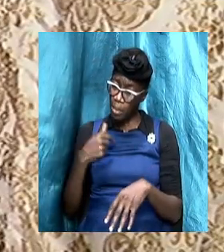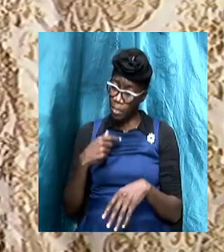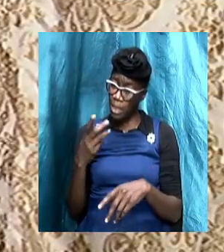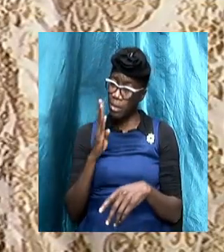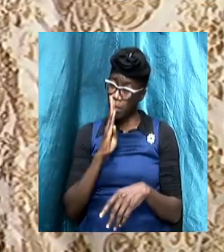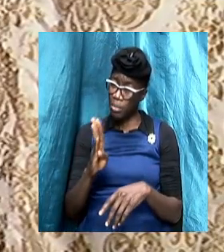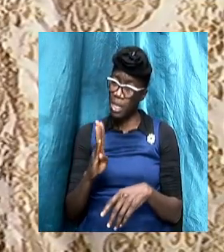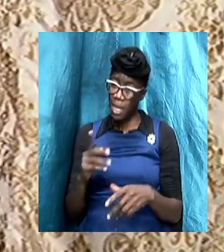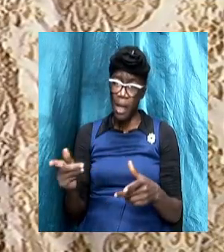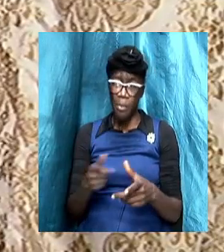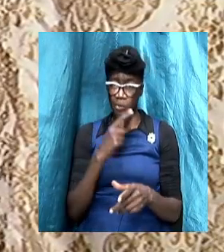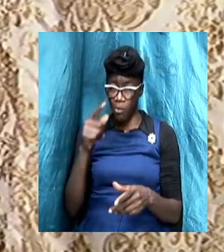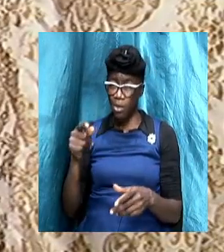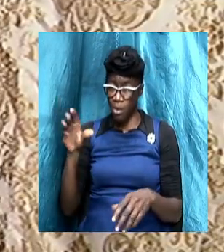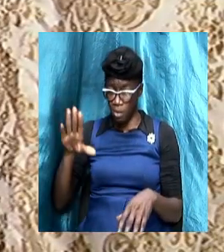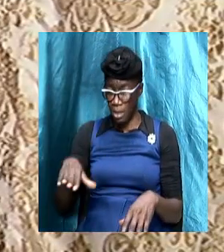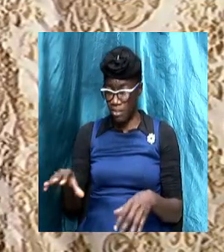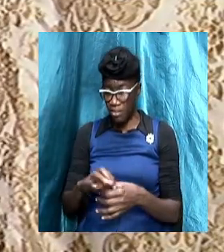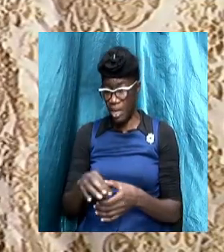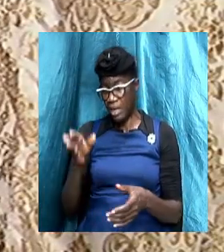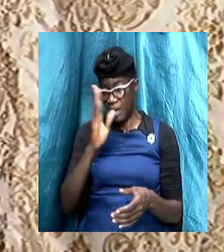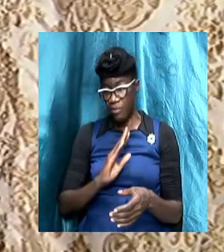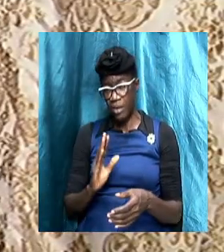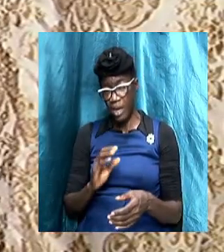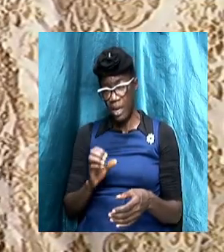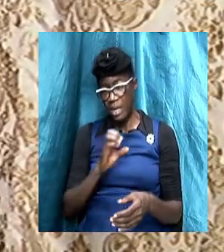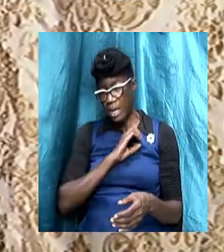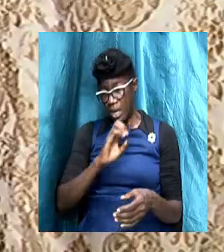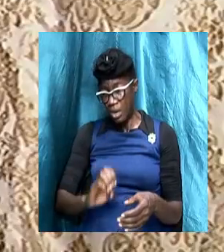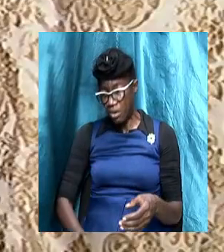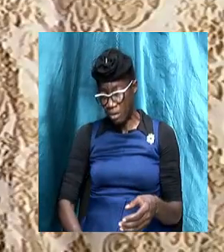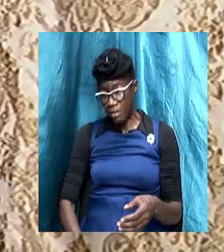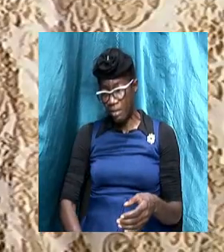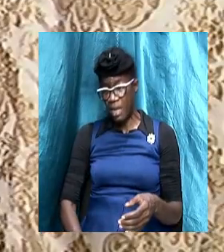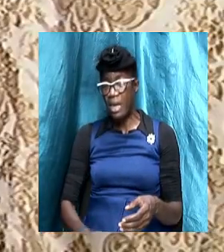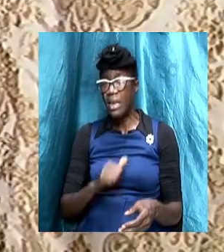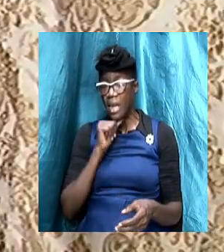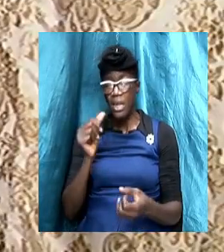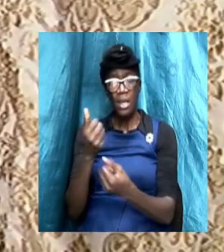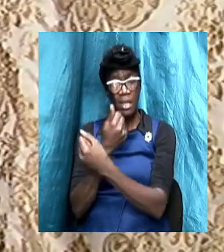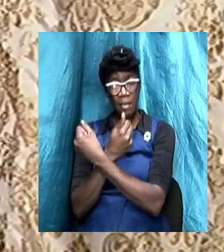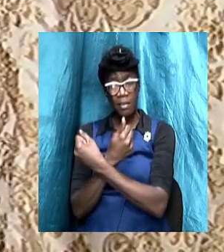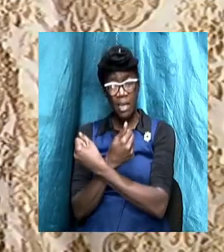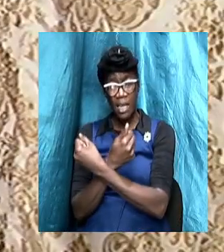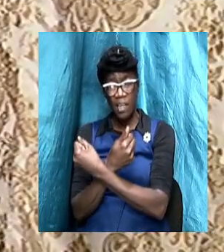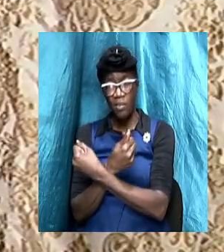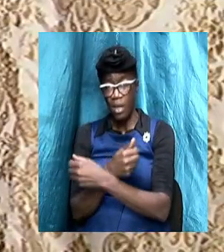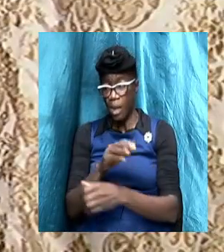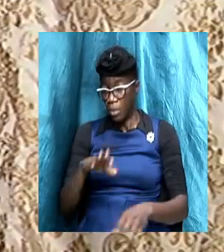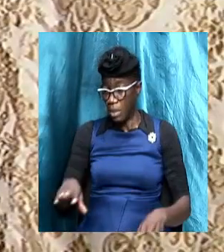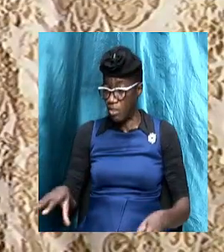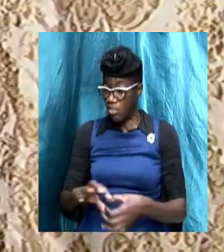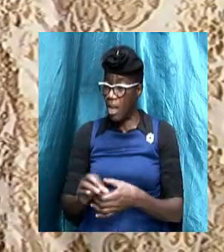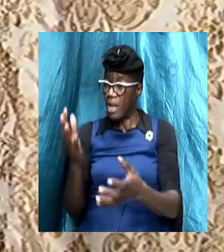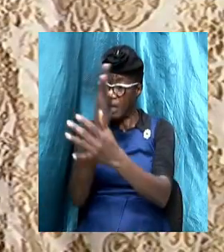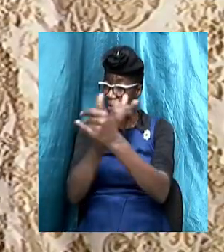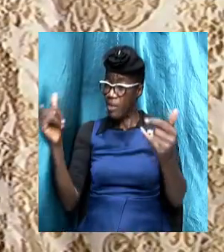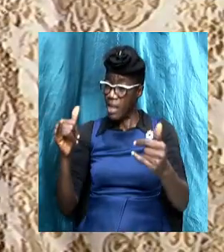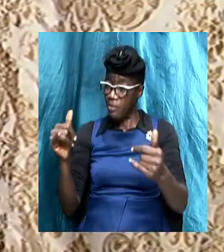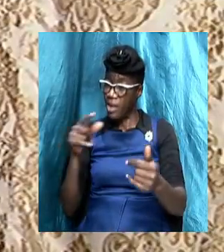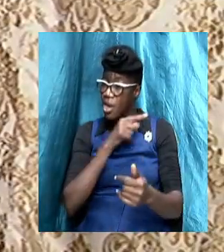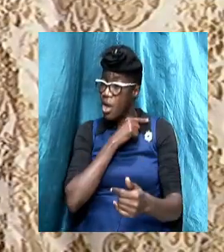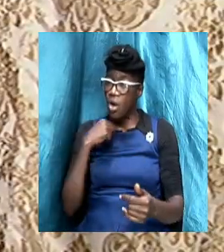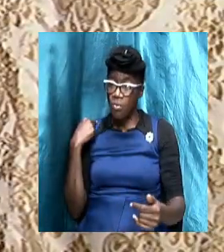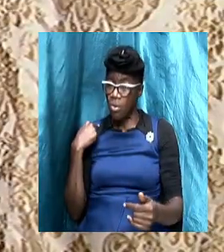you're a child of God. You're a saint of the Most High God. You're not a slave. You're a citizen of heaven. You're a royal priesthood. You're a